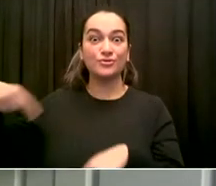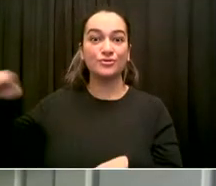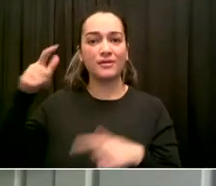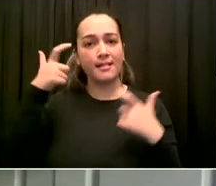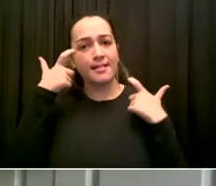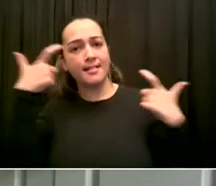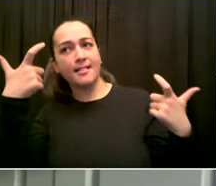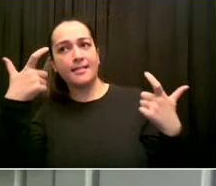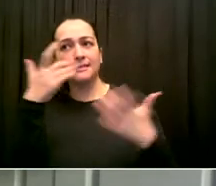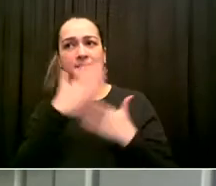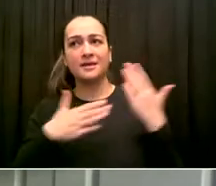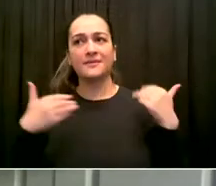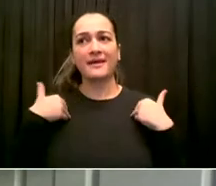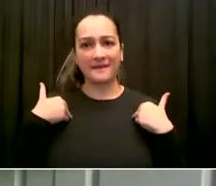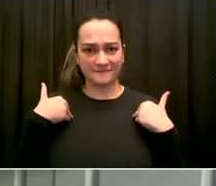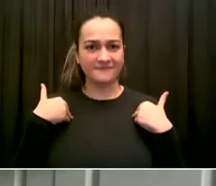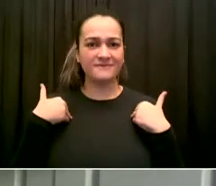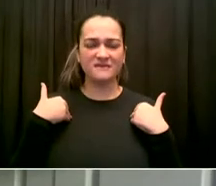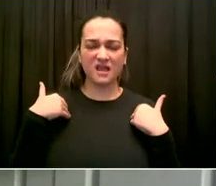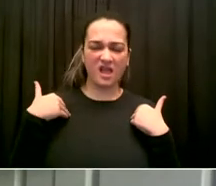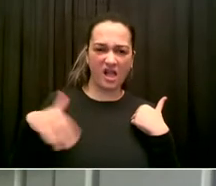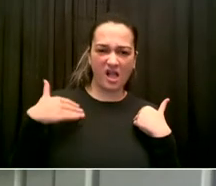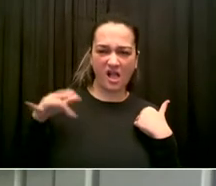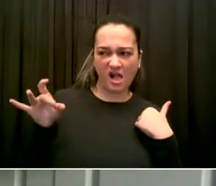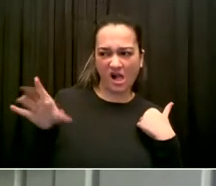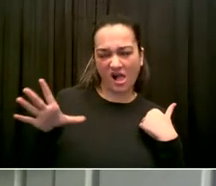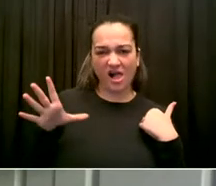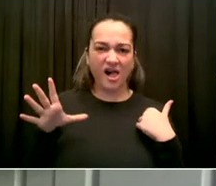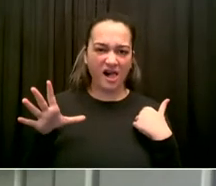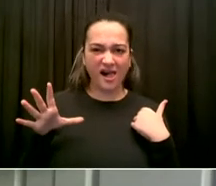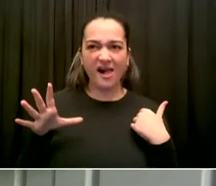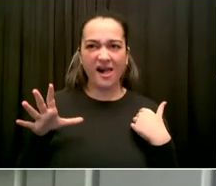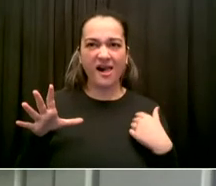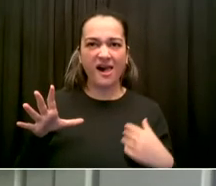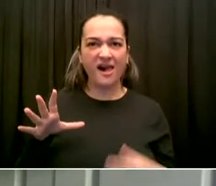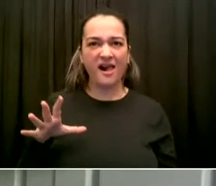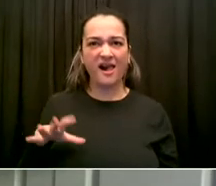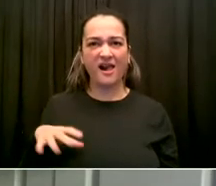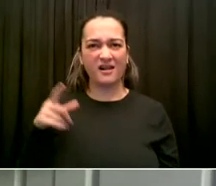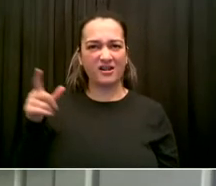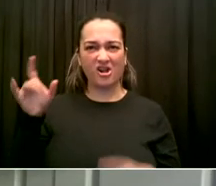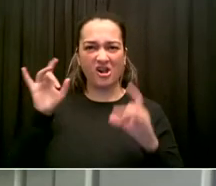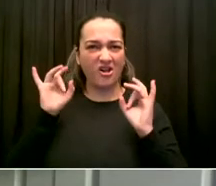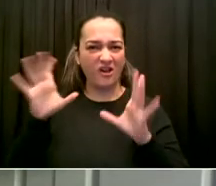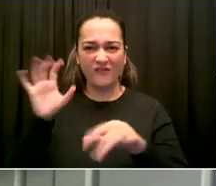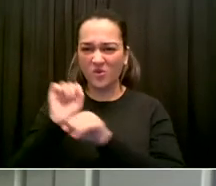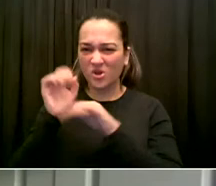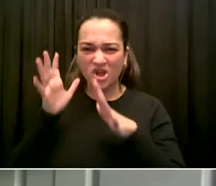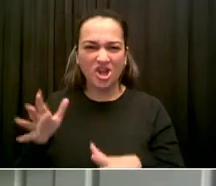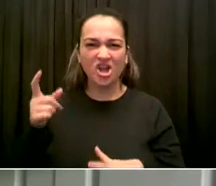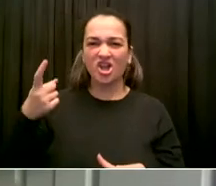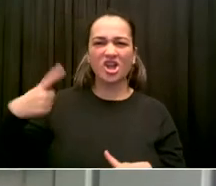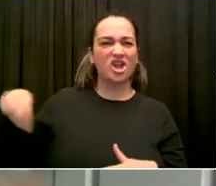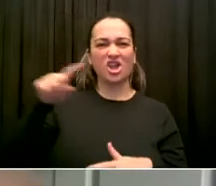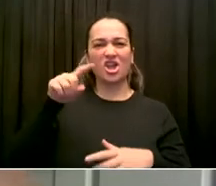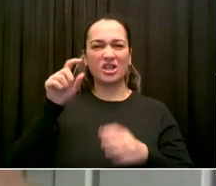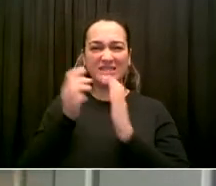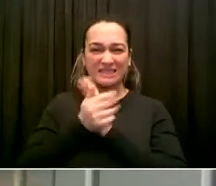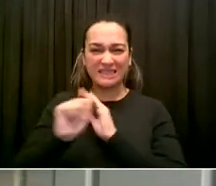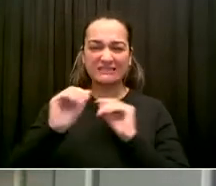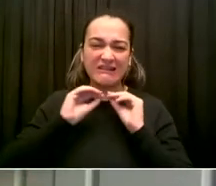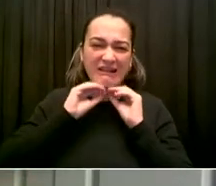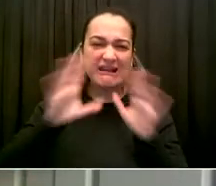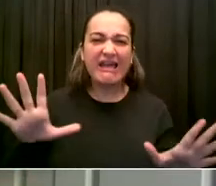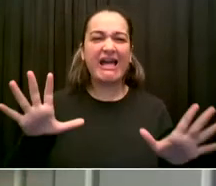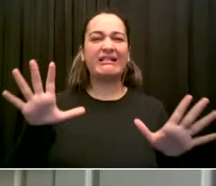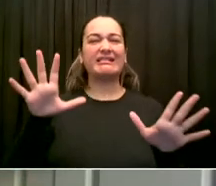is so futile. It is the baseball equivalent of expecting help from city planning. So let me tell my friends out there, those sports